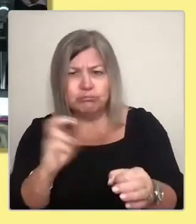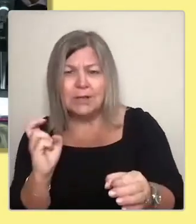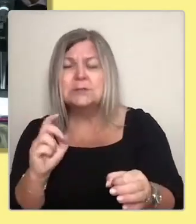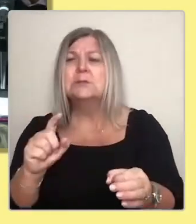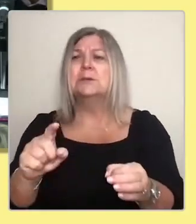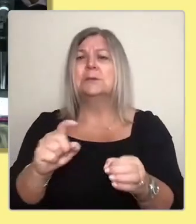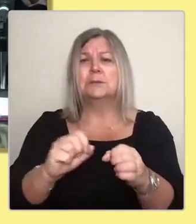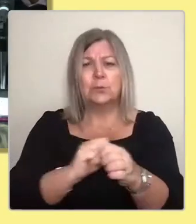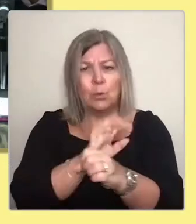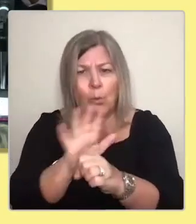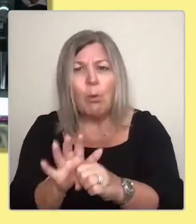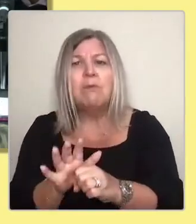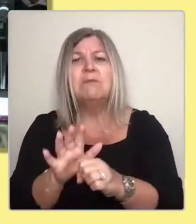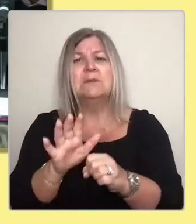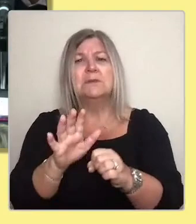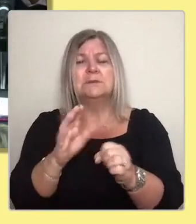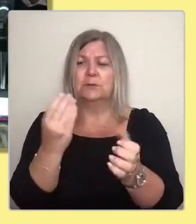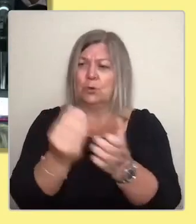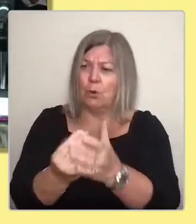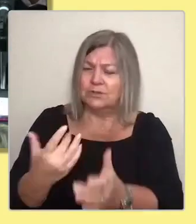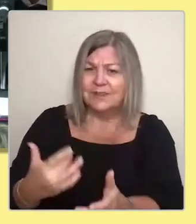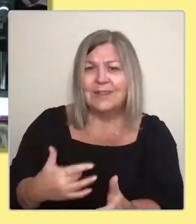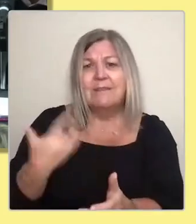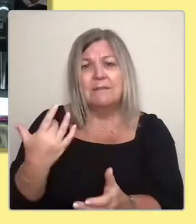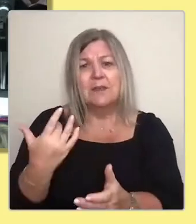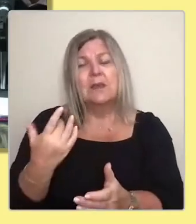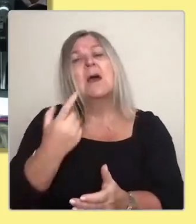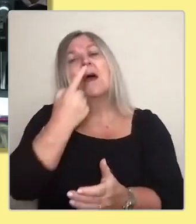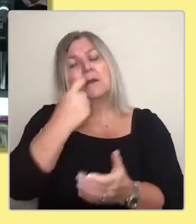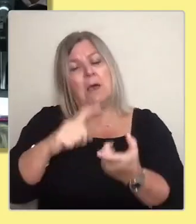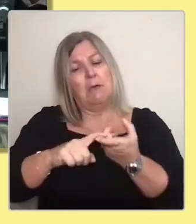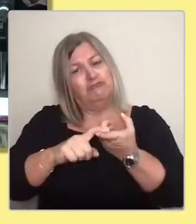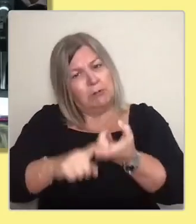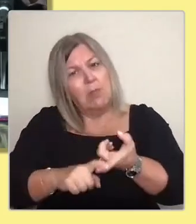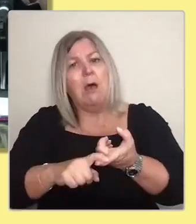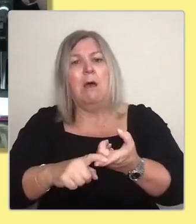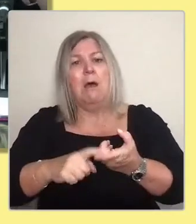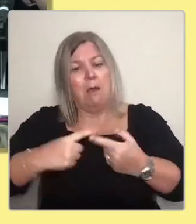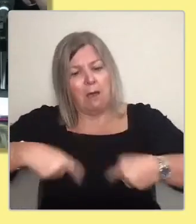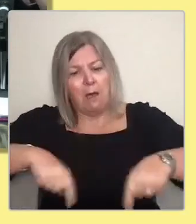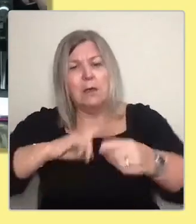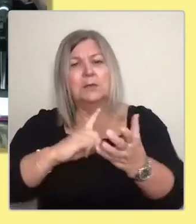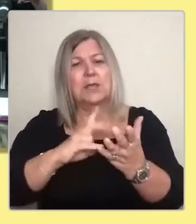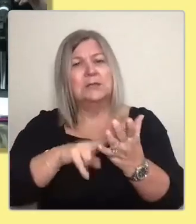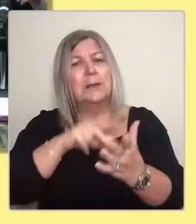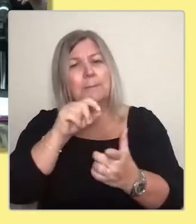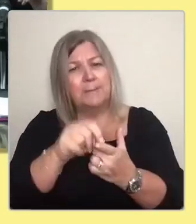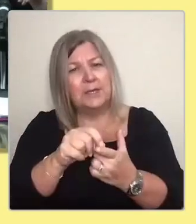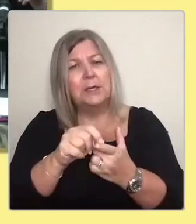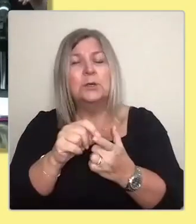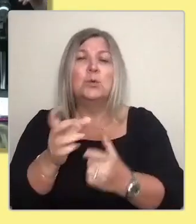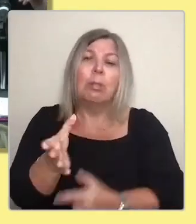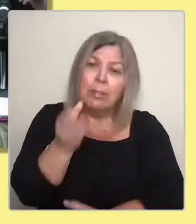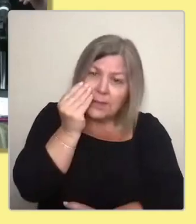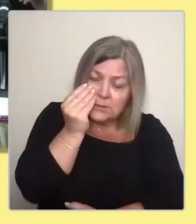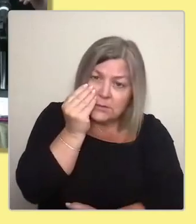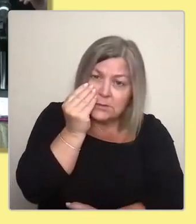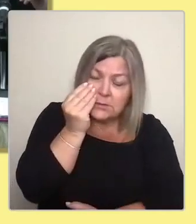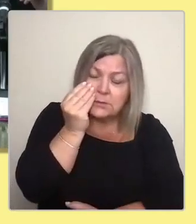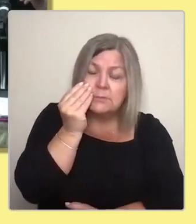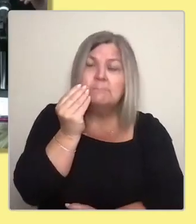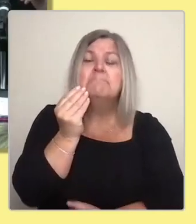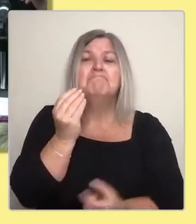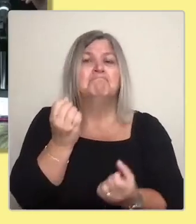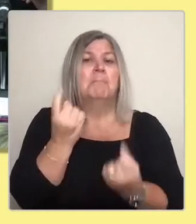living crisis. They could count on us to listen, to understand their priorities, and then deliver. And